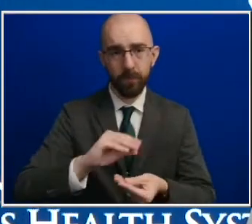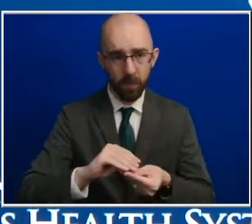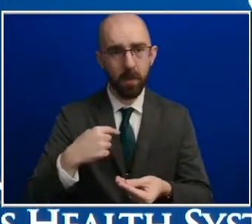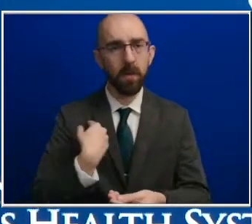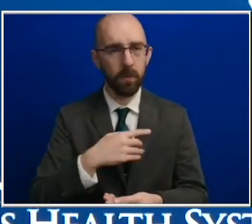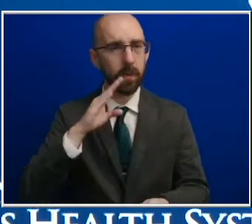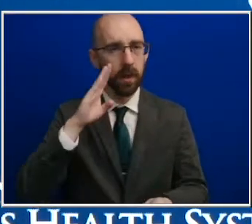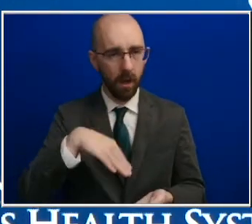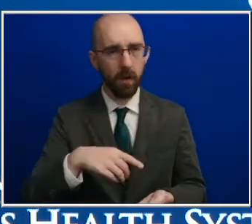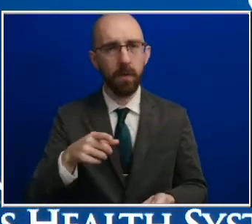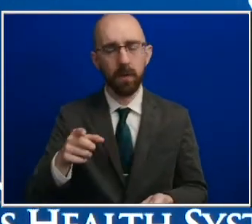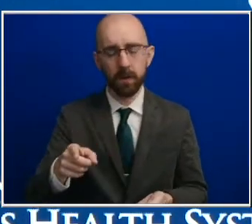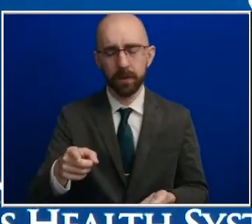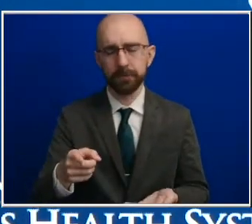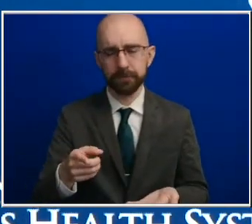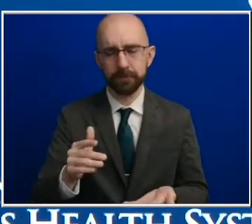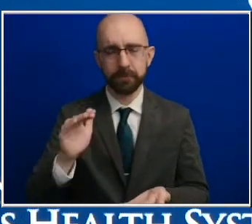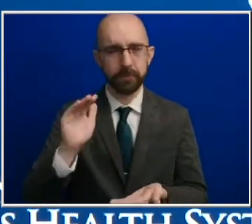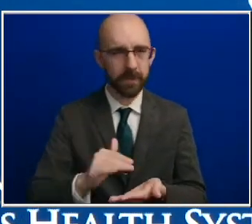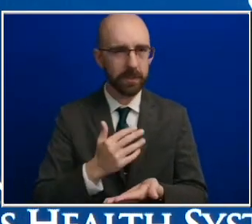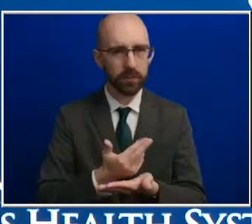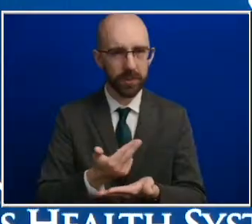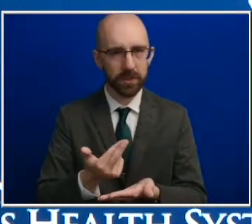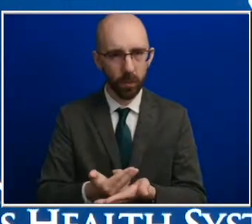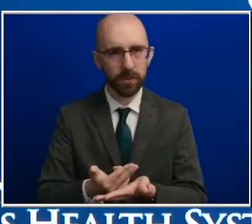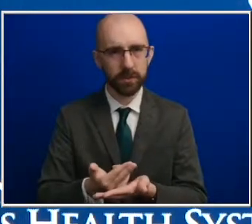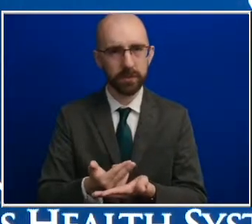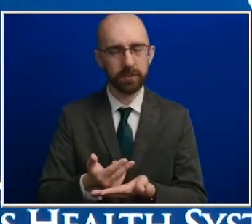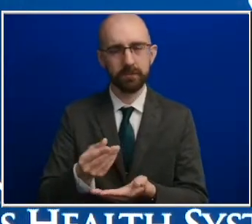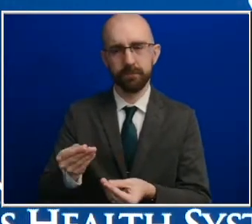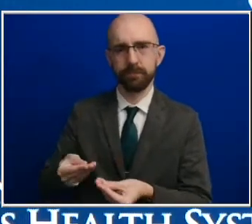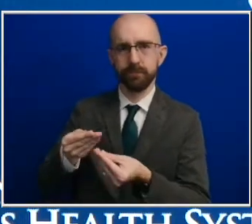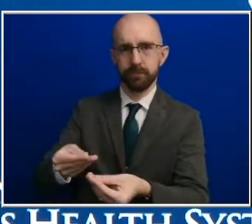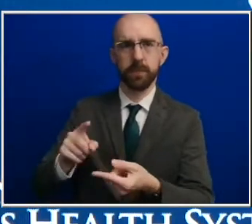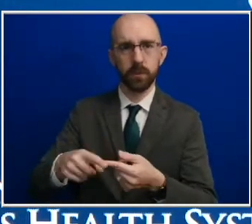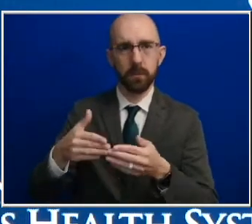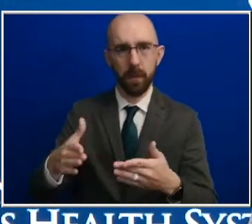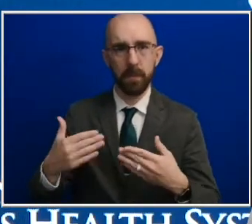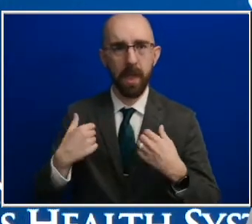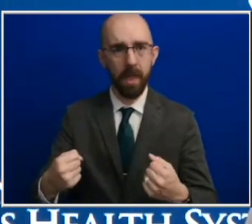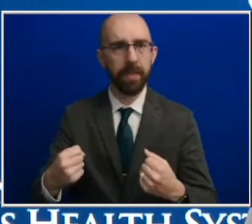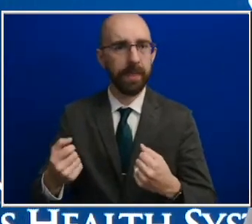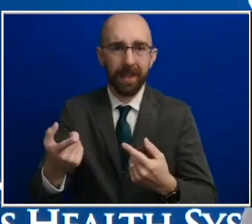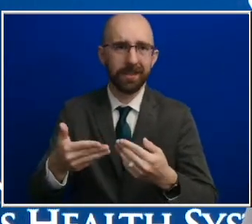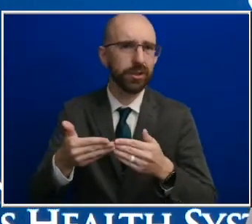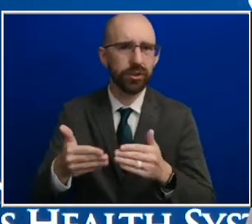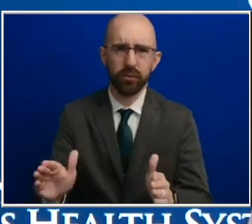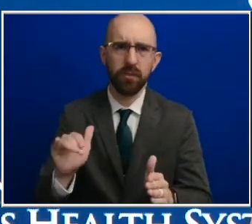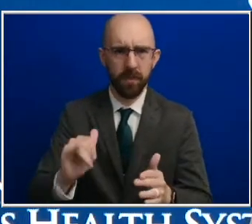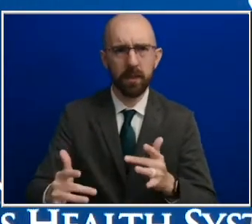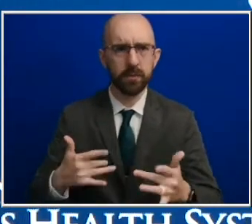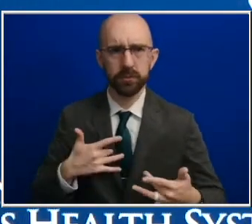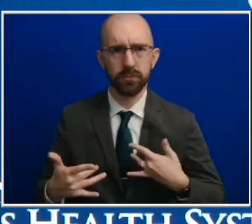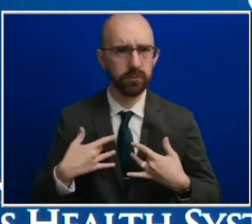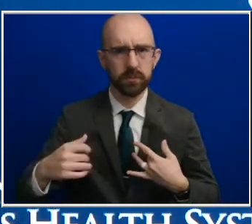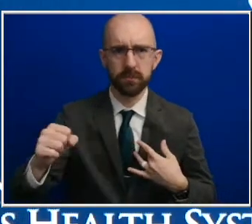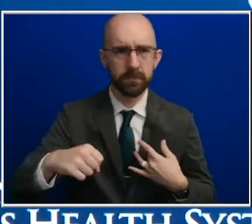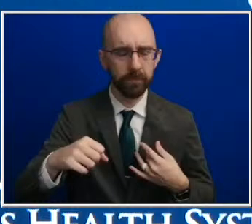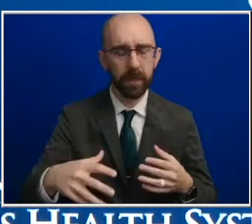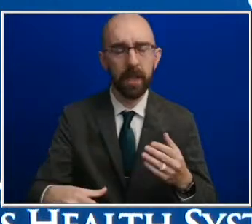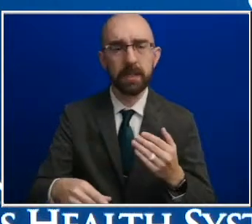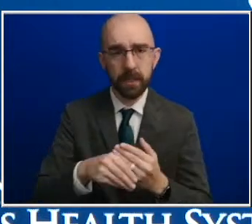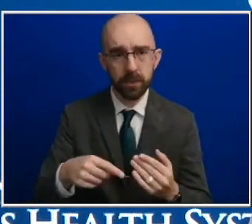there is less resources going to public health in general. We know that is a concern. In addition, we know